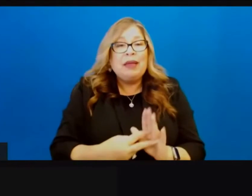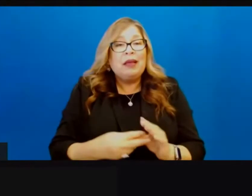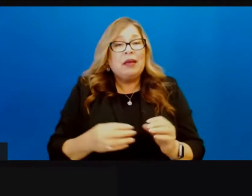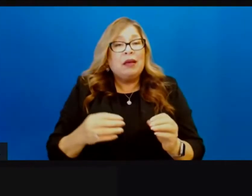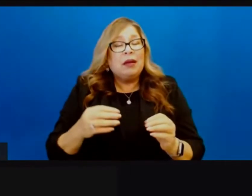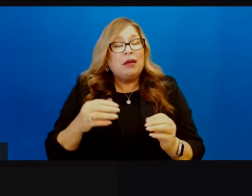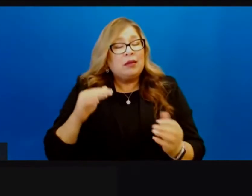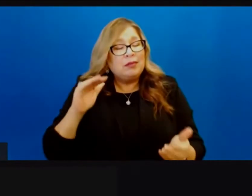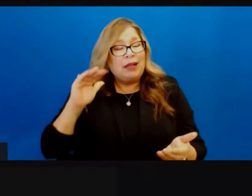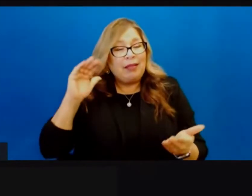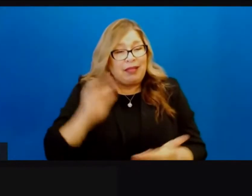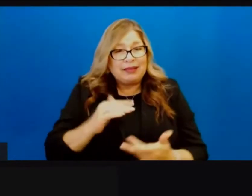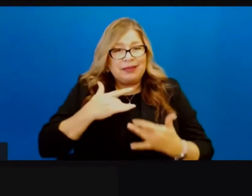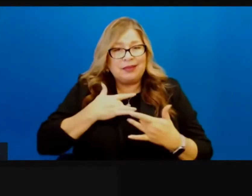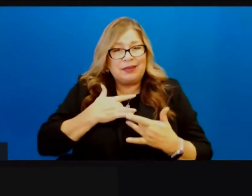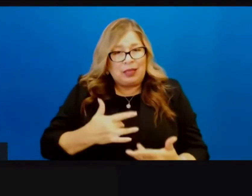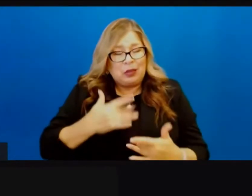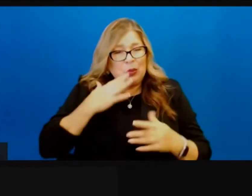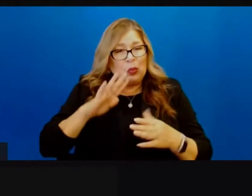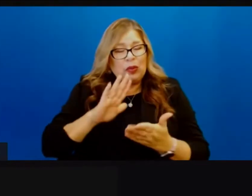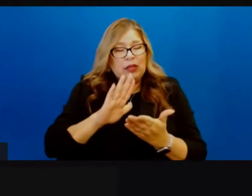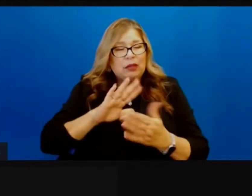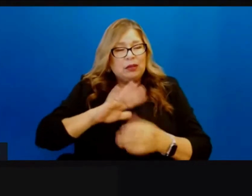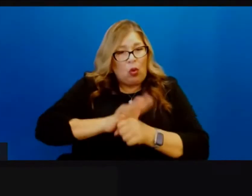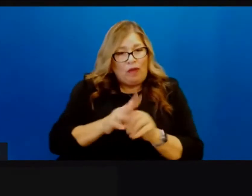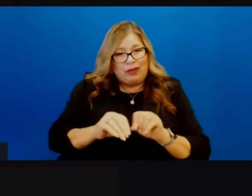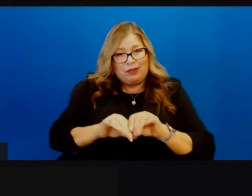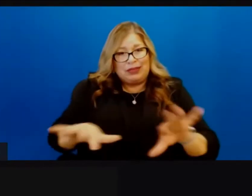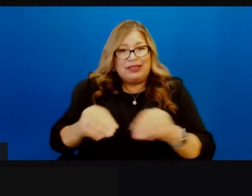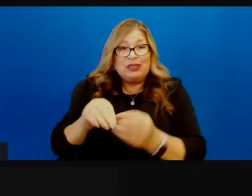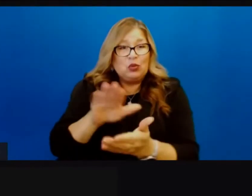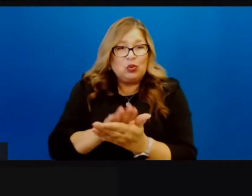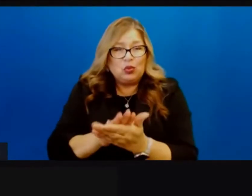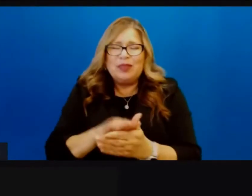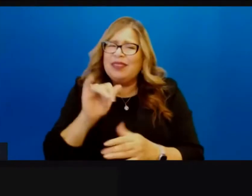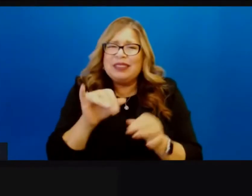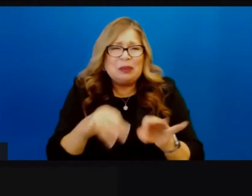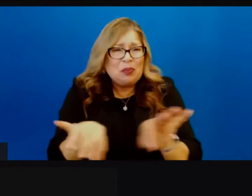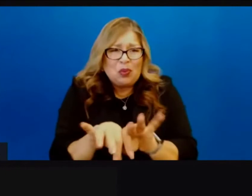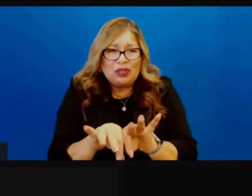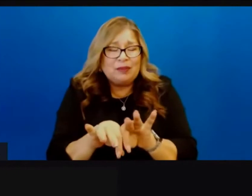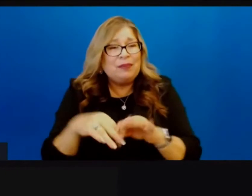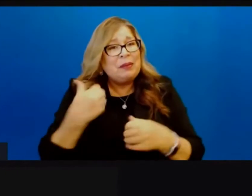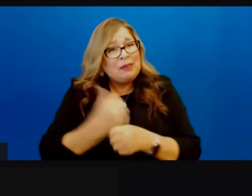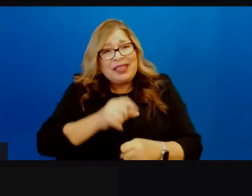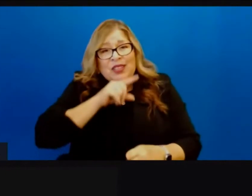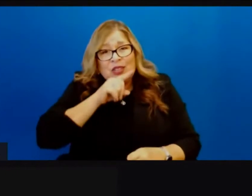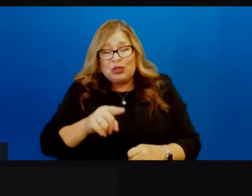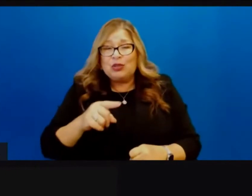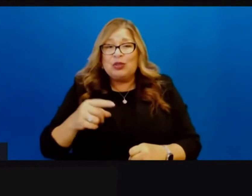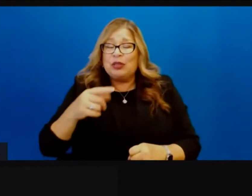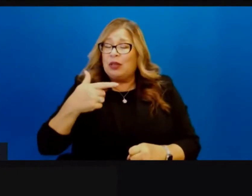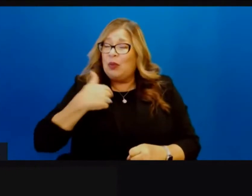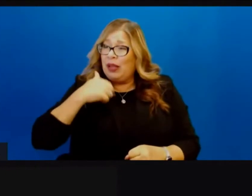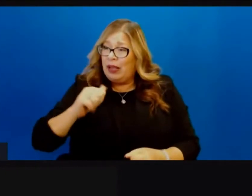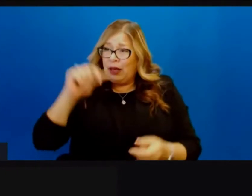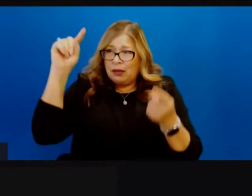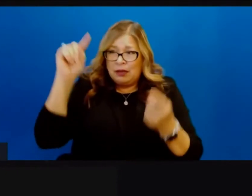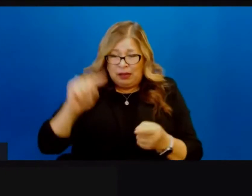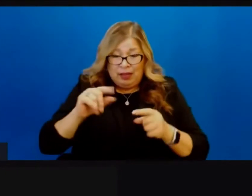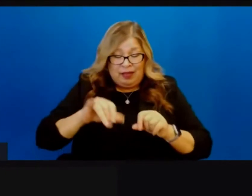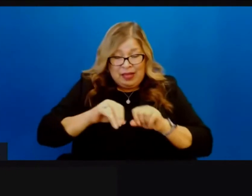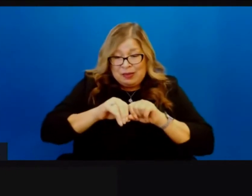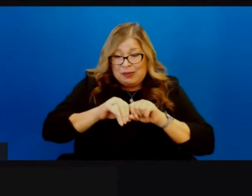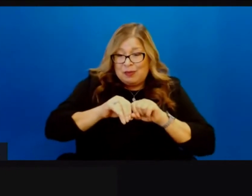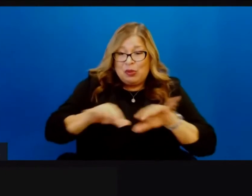school transmission. And that is key. If we can cut transmission rates by 25 or even 50%